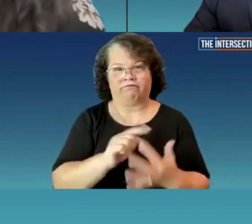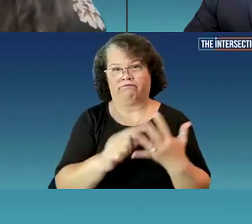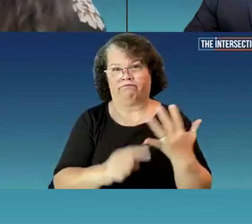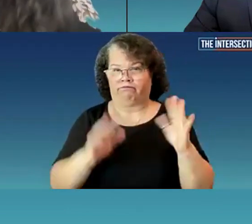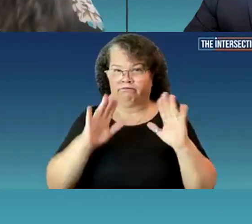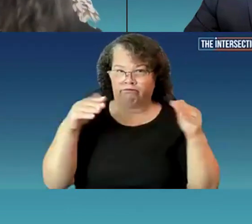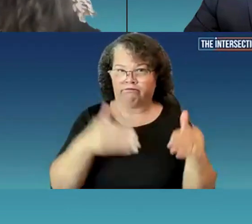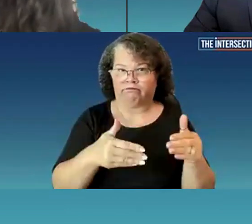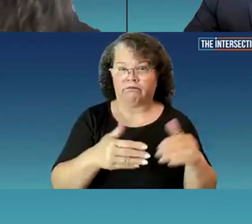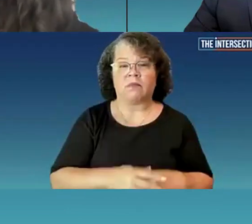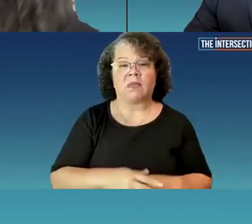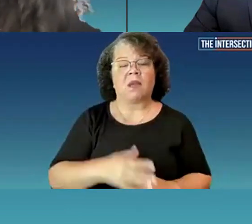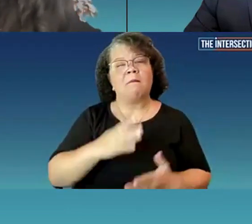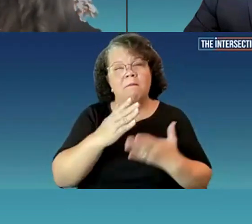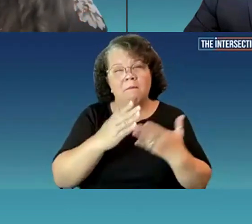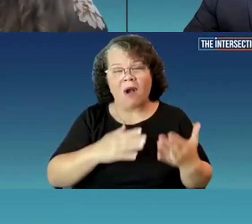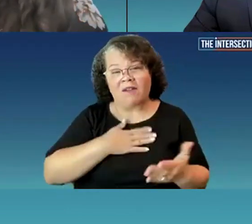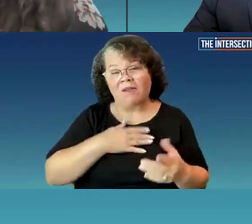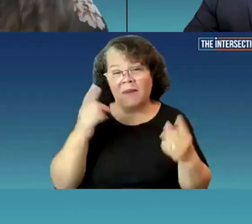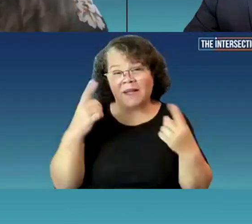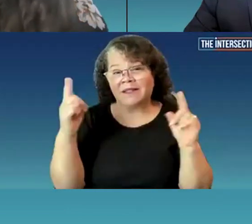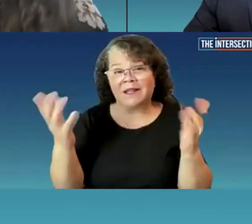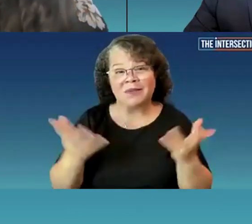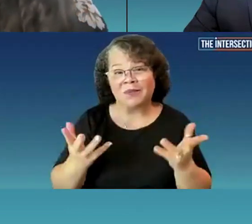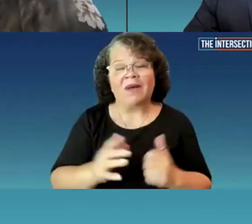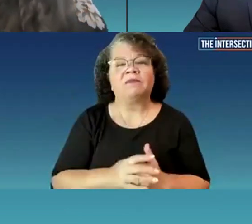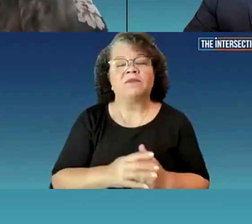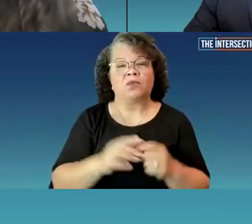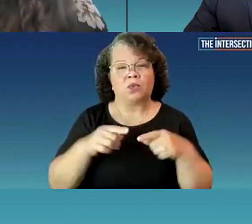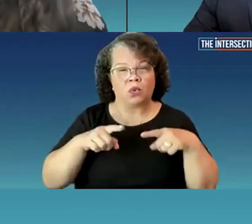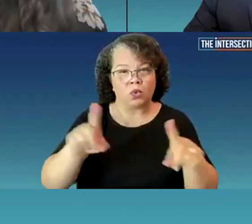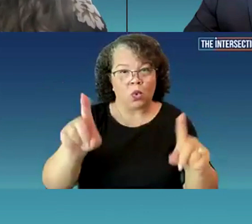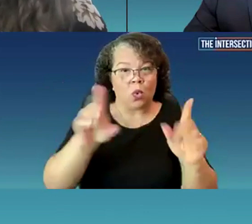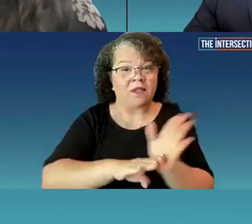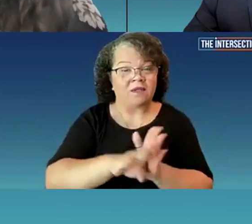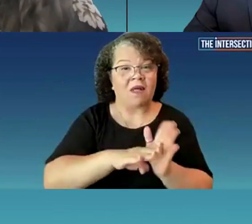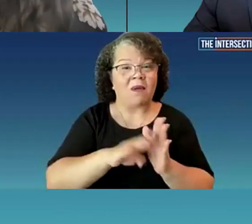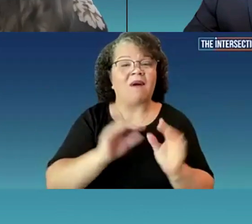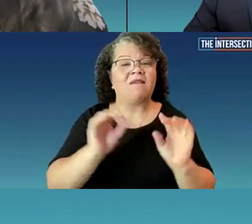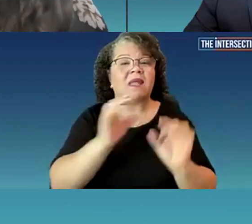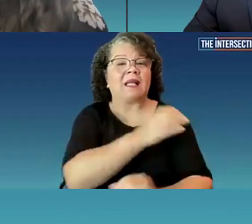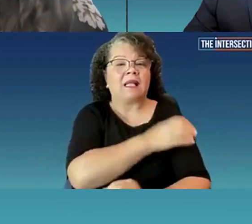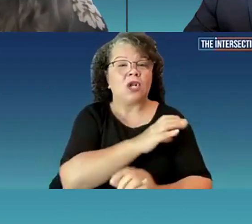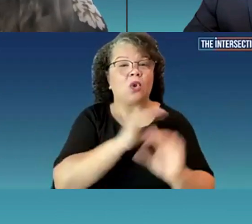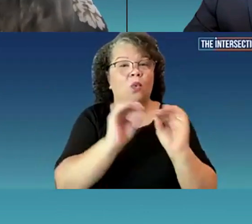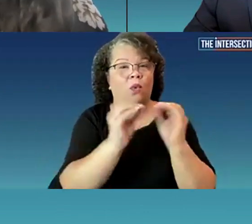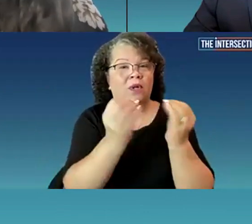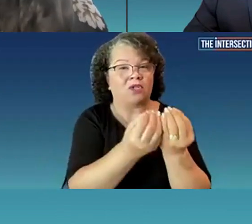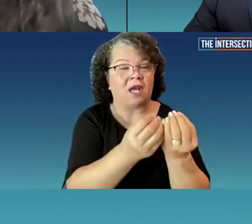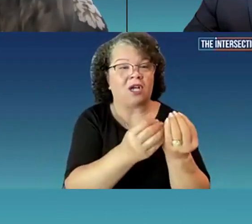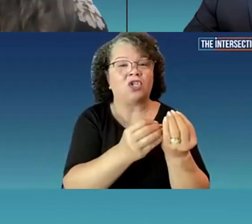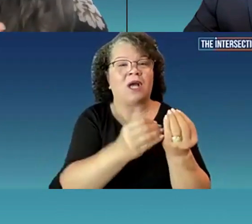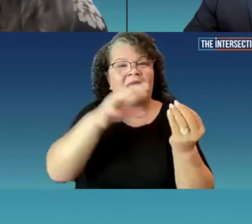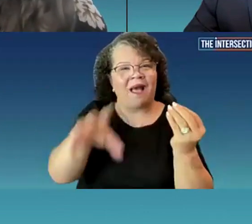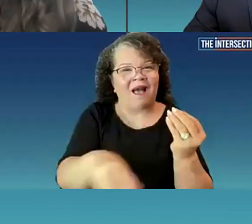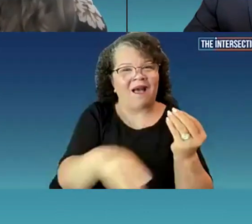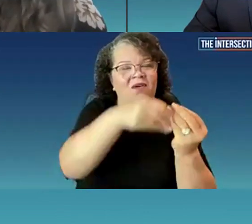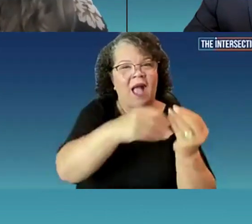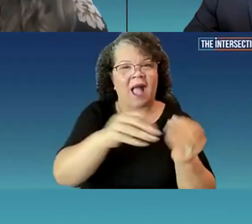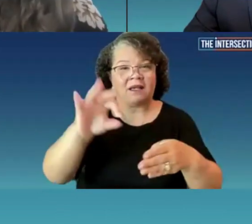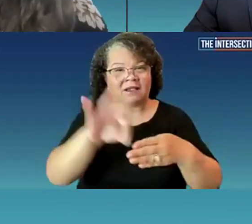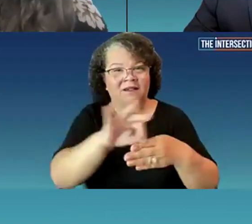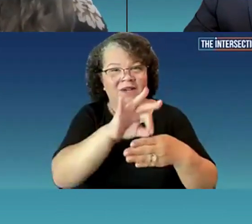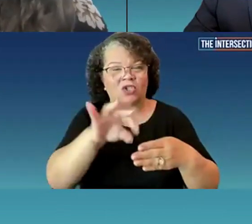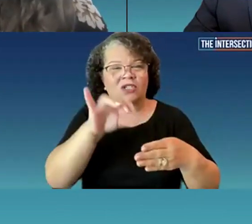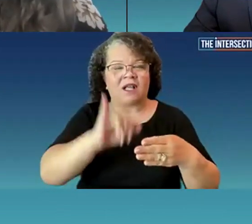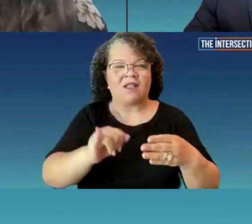my success was in the development of the clinical organization, building in functions that